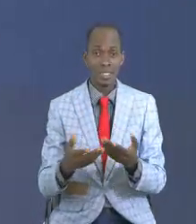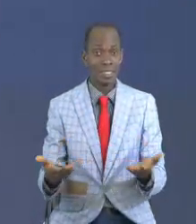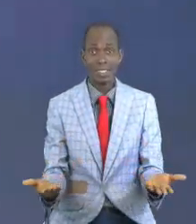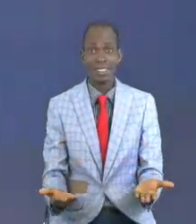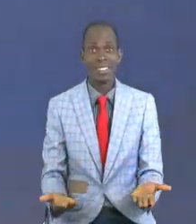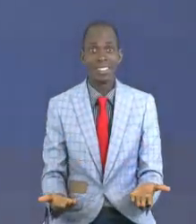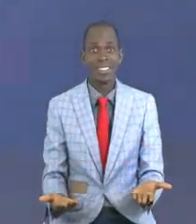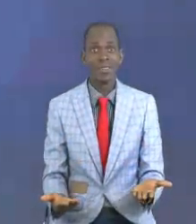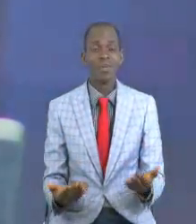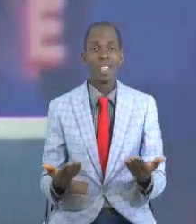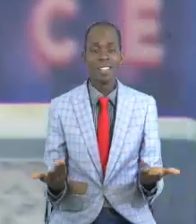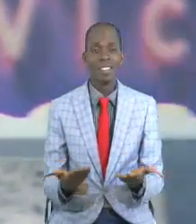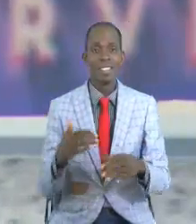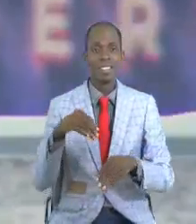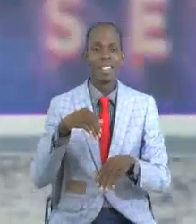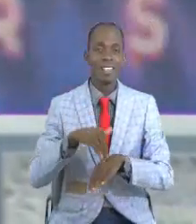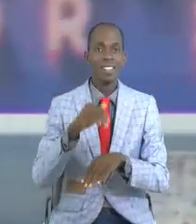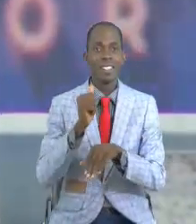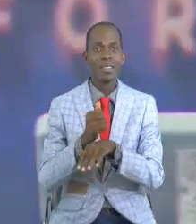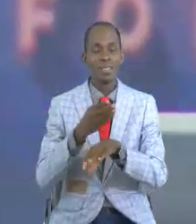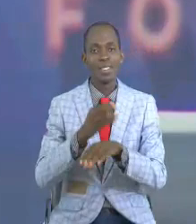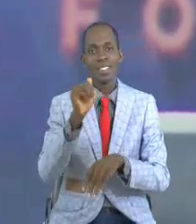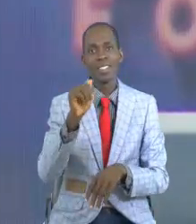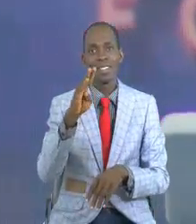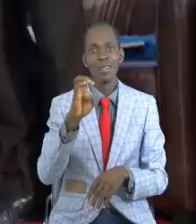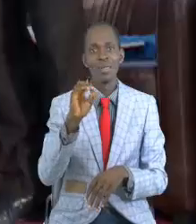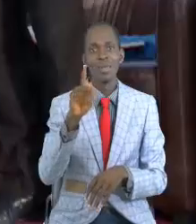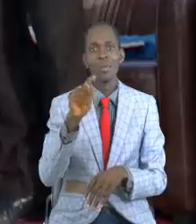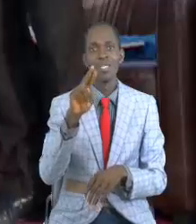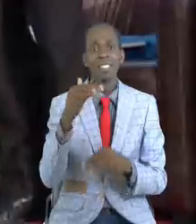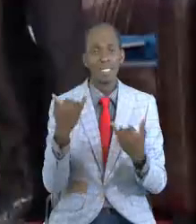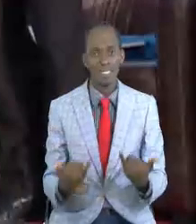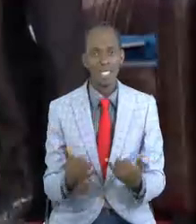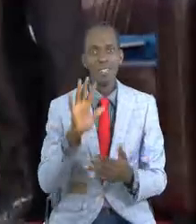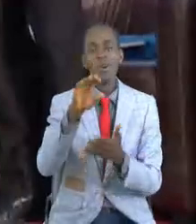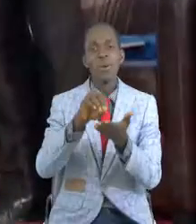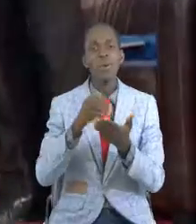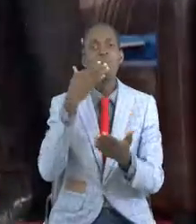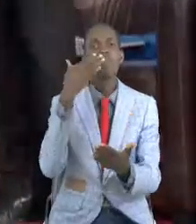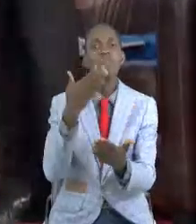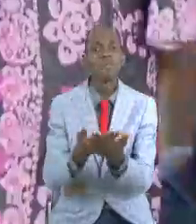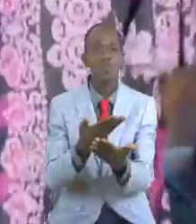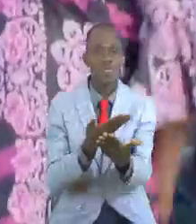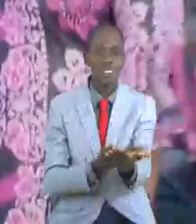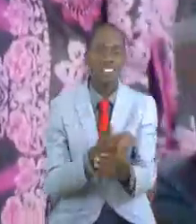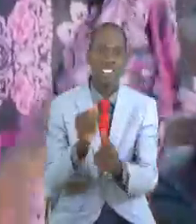at Abeokuta, now, your own good morning. Good morning, everyone.